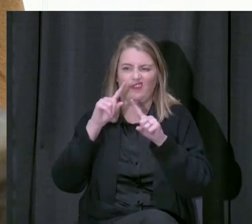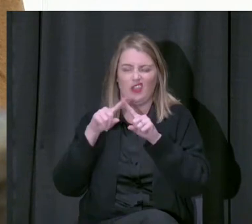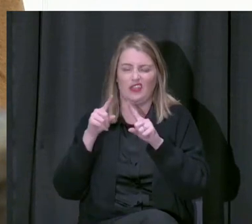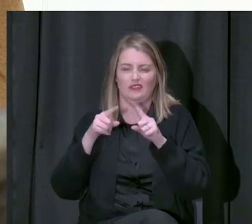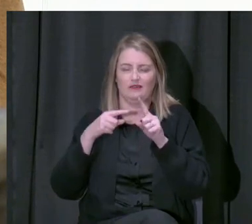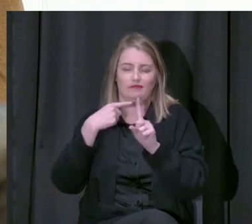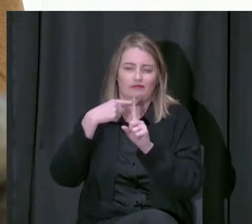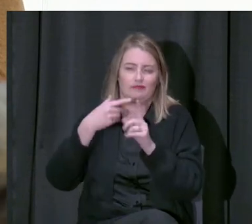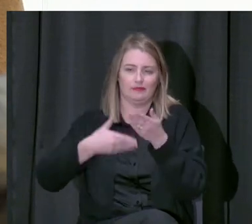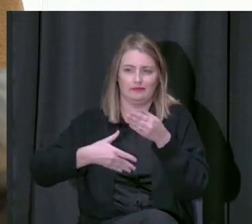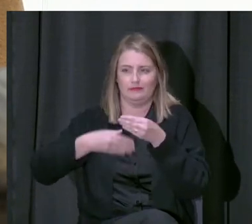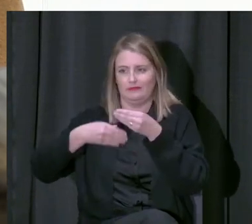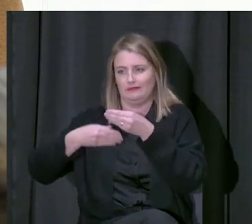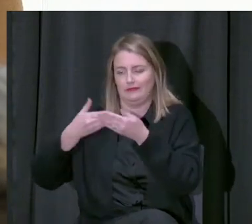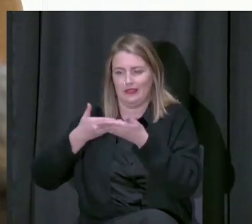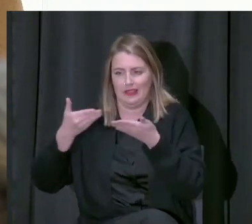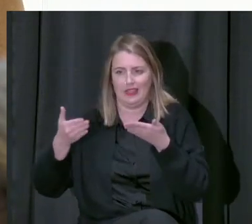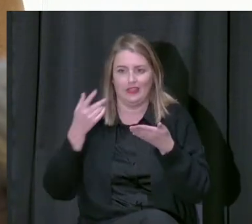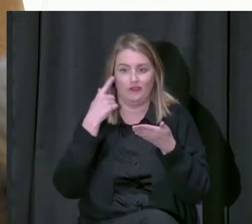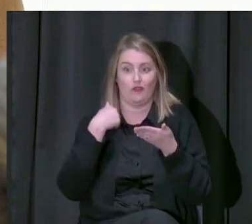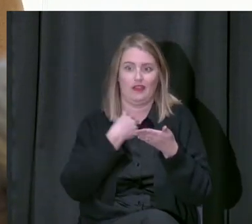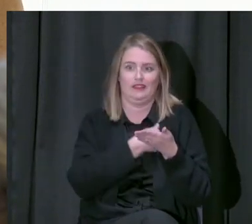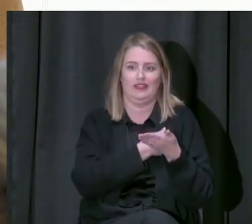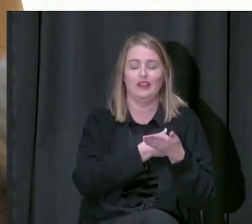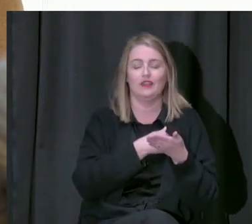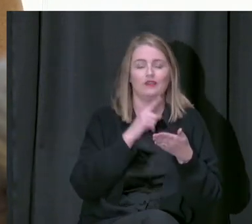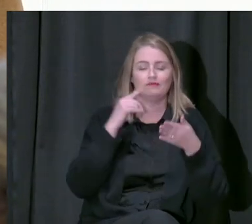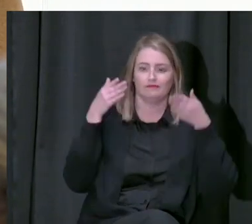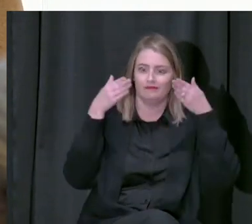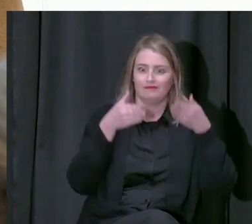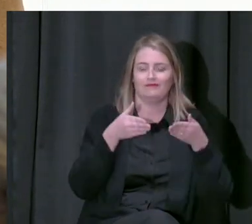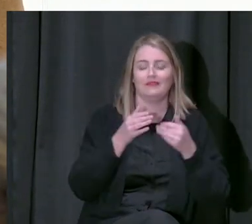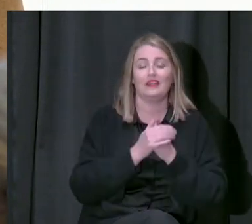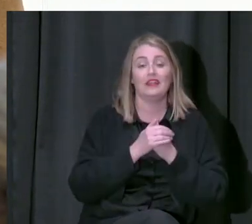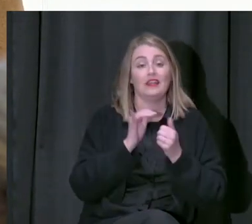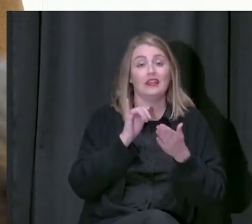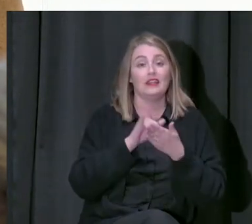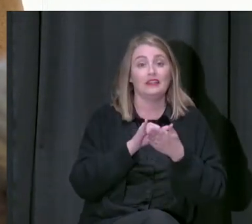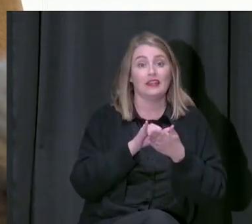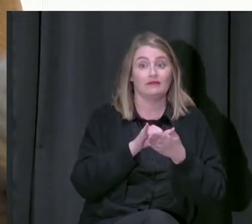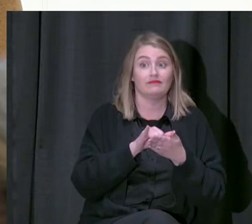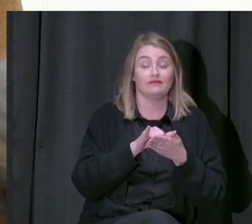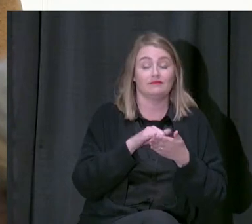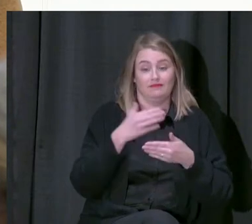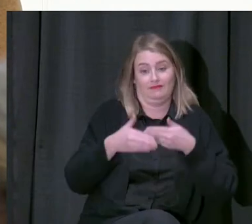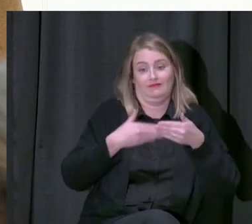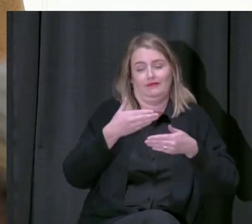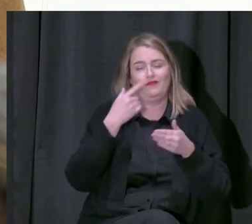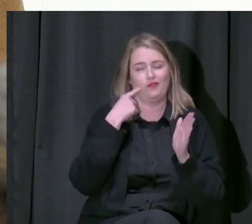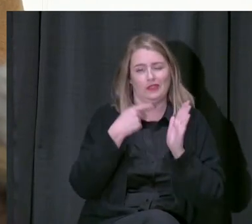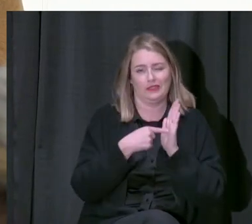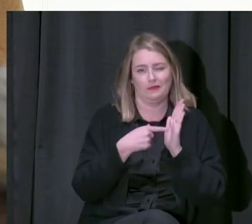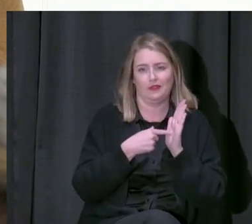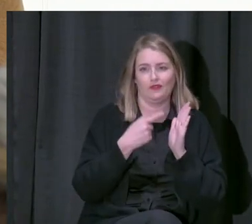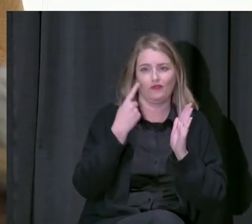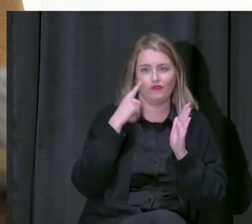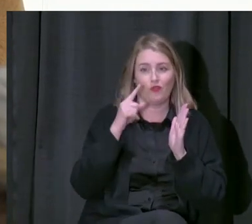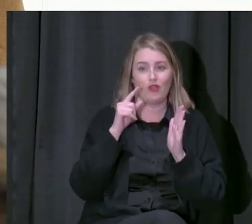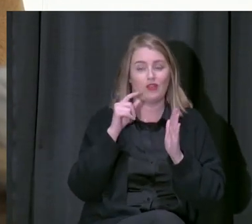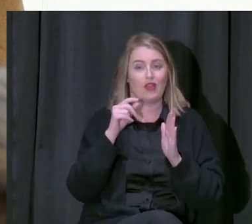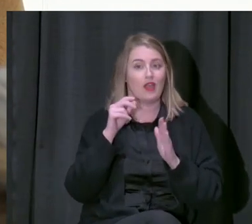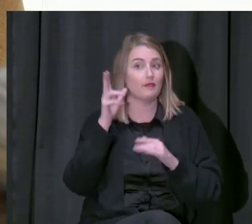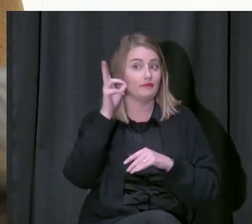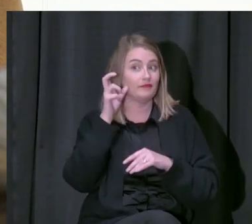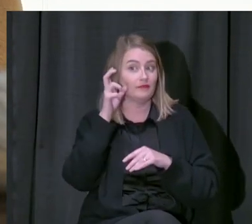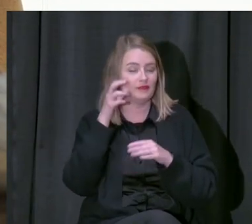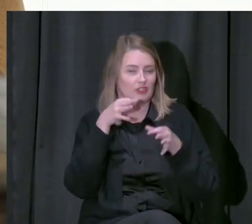been a really big focus for us. And as a result of that focus, we were able to, for example, in the case of audio description,